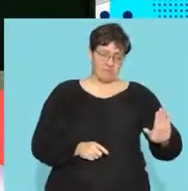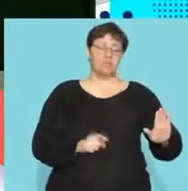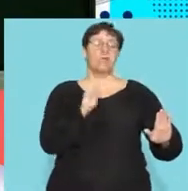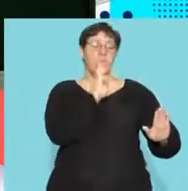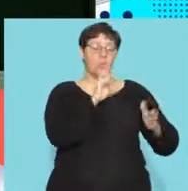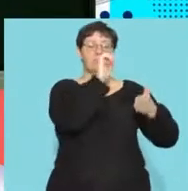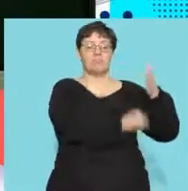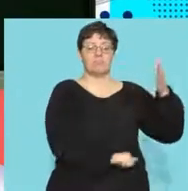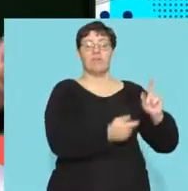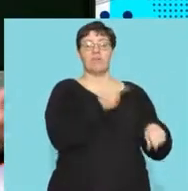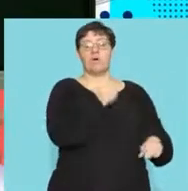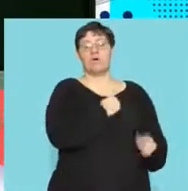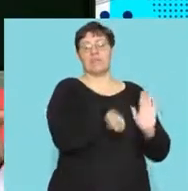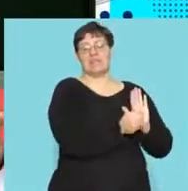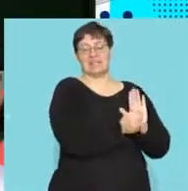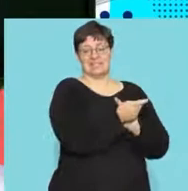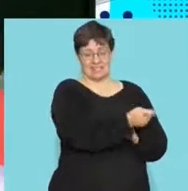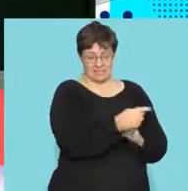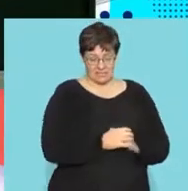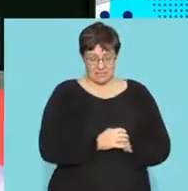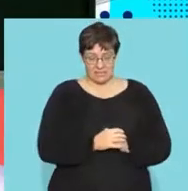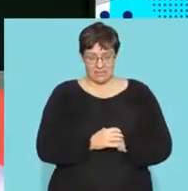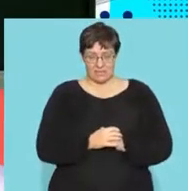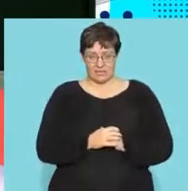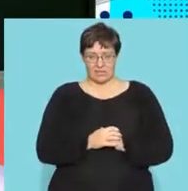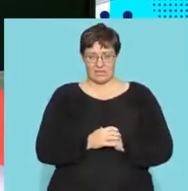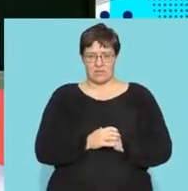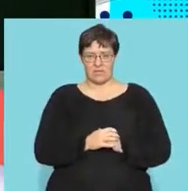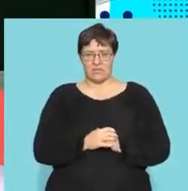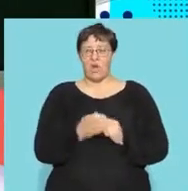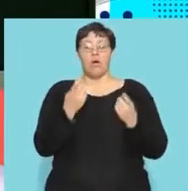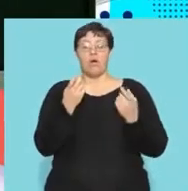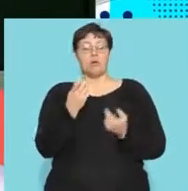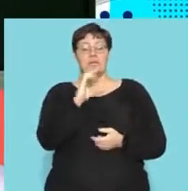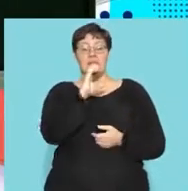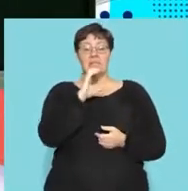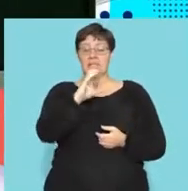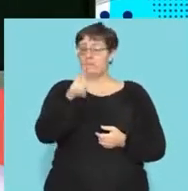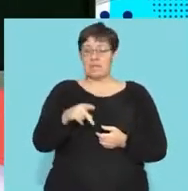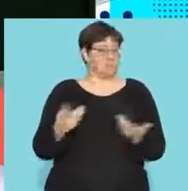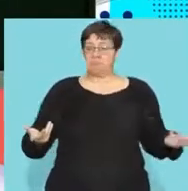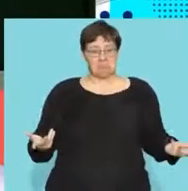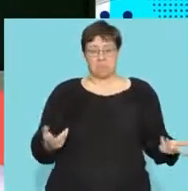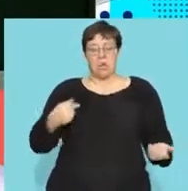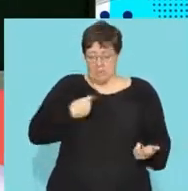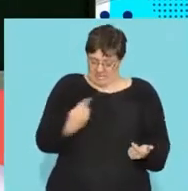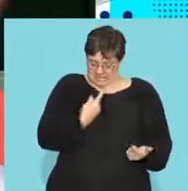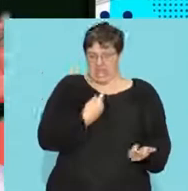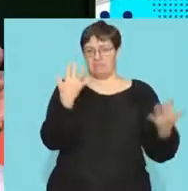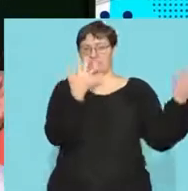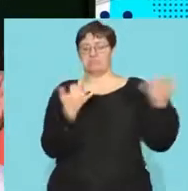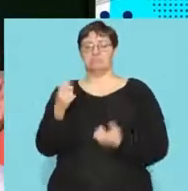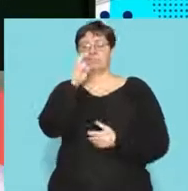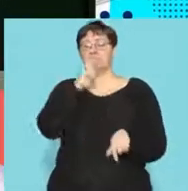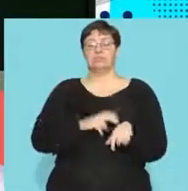will subtract from our sales figure. Right, but we were not given the cost price. We had to calculate the cost price.